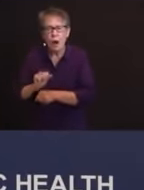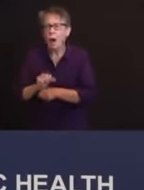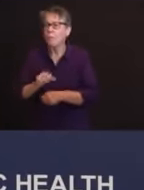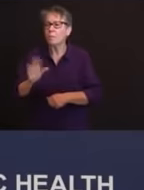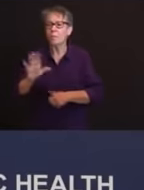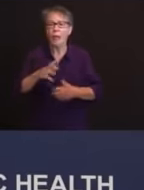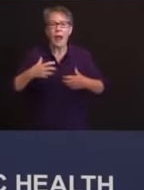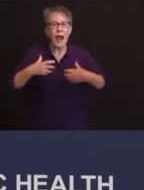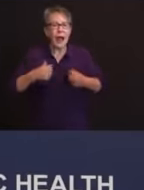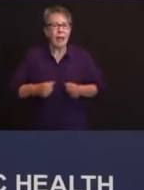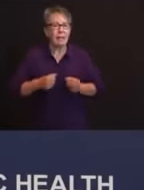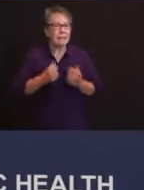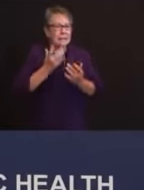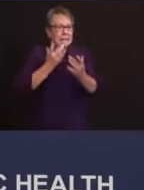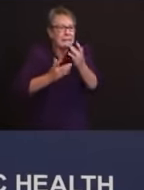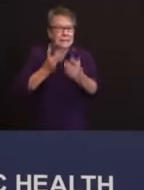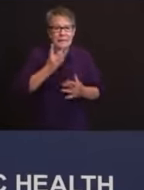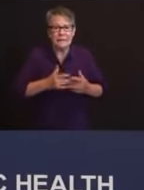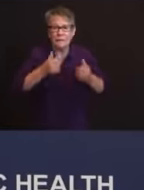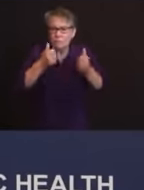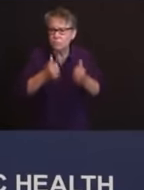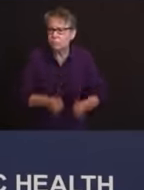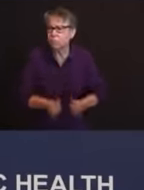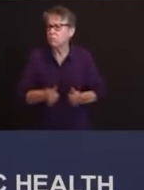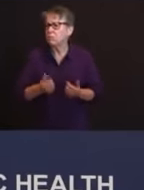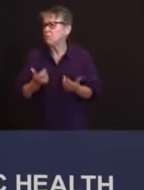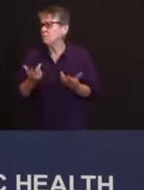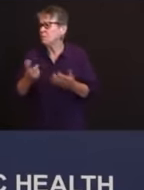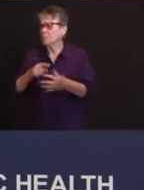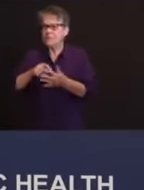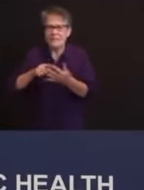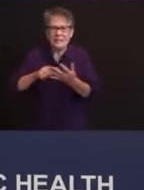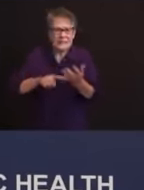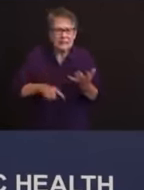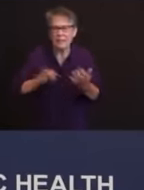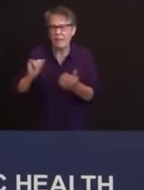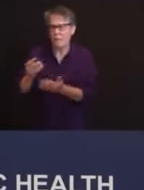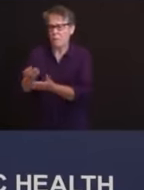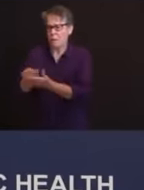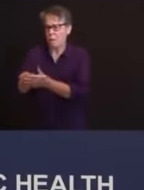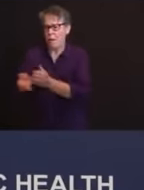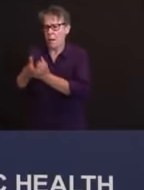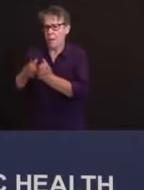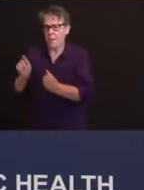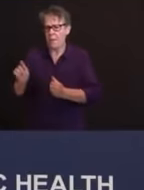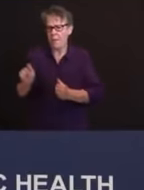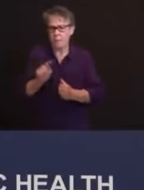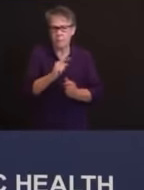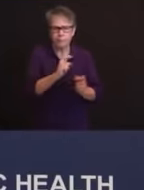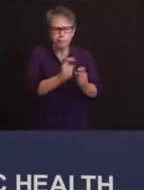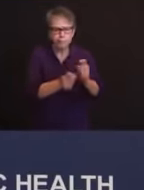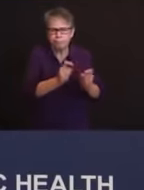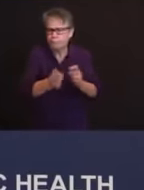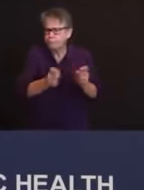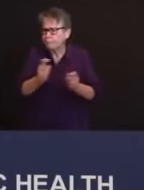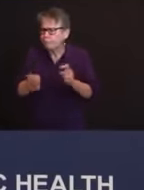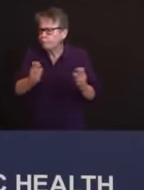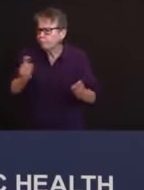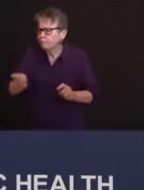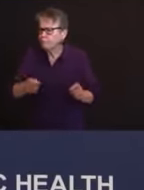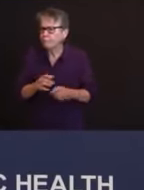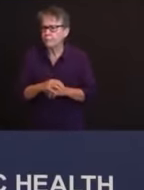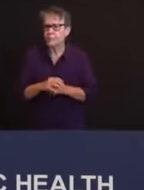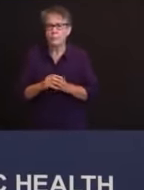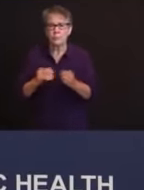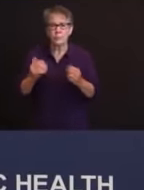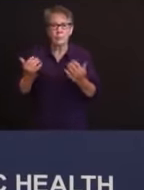with no food security, they're doing extraordinary work. So thank you for your continued work. We'll start over here. We will